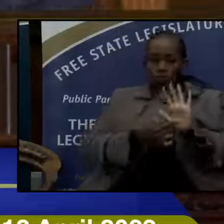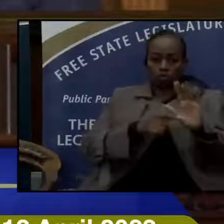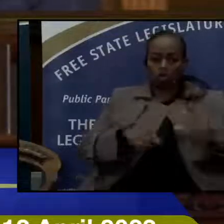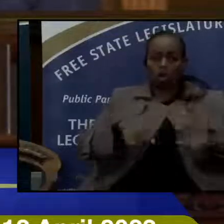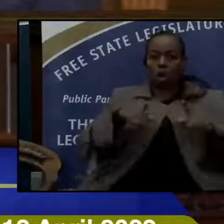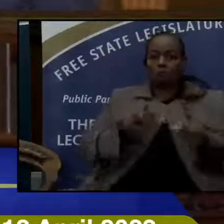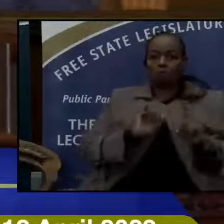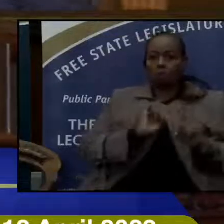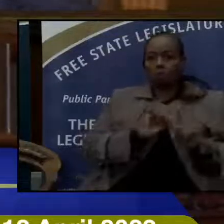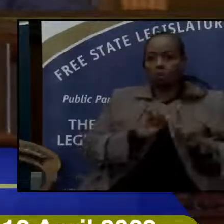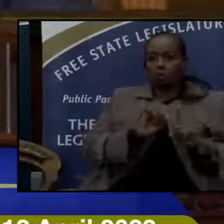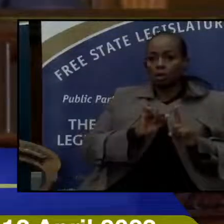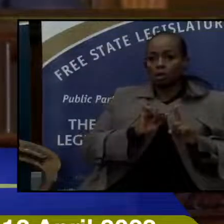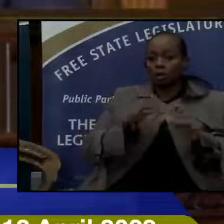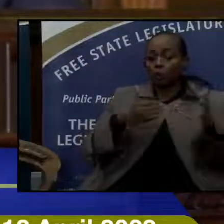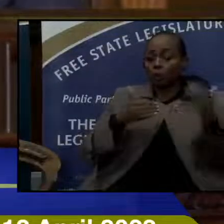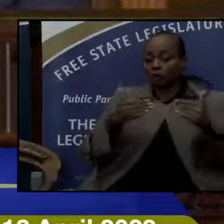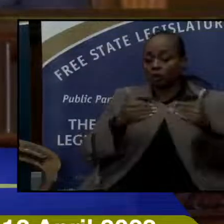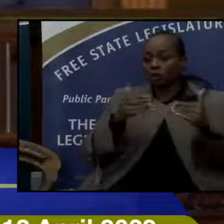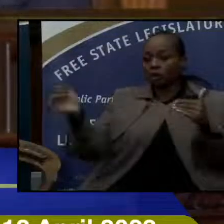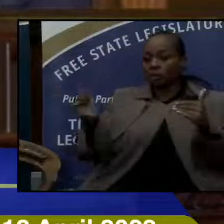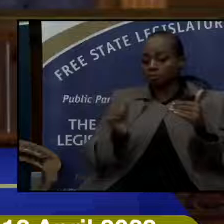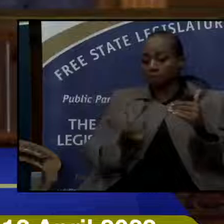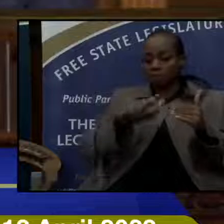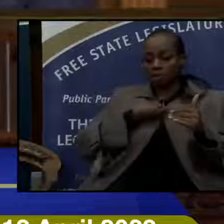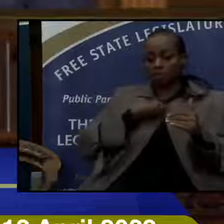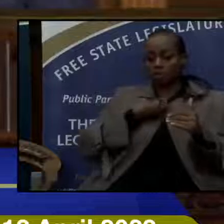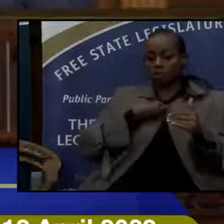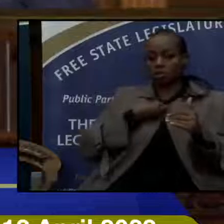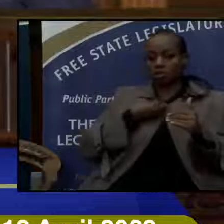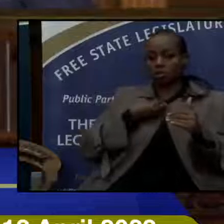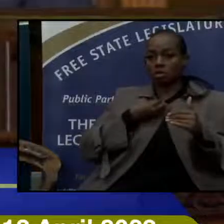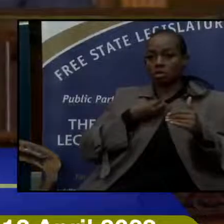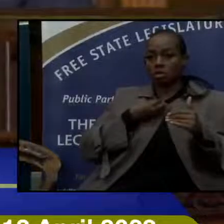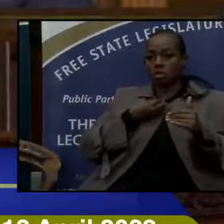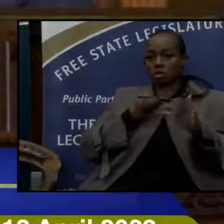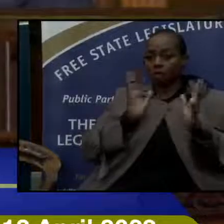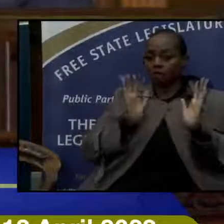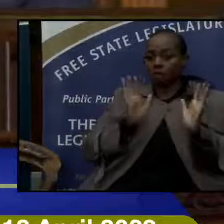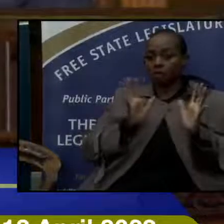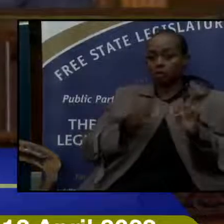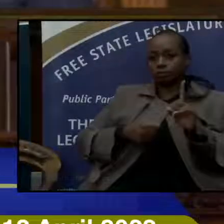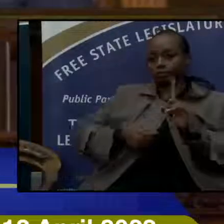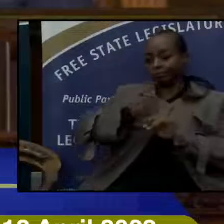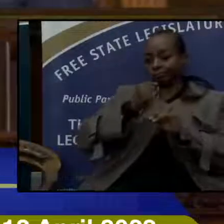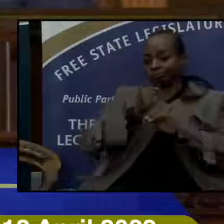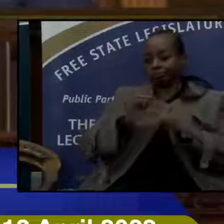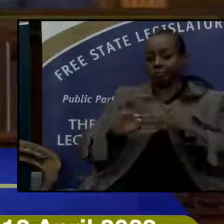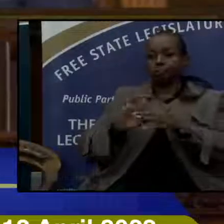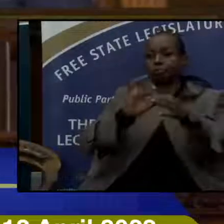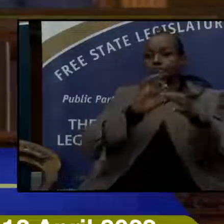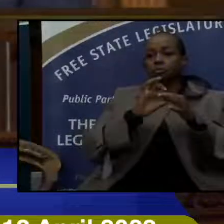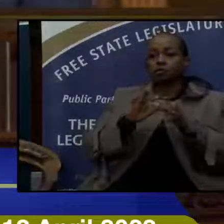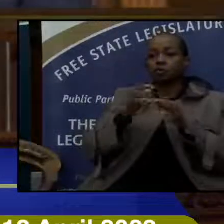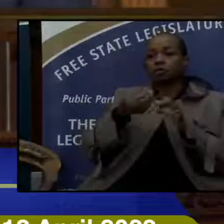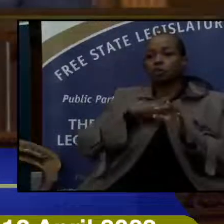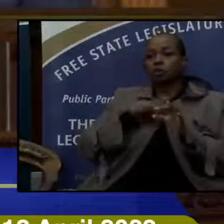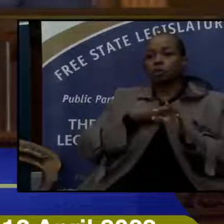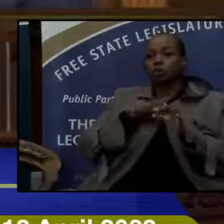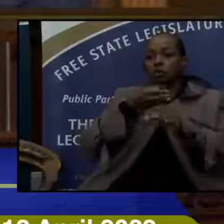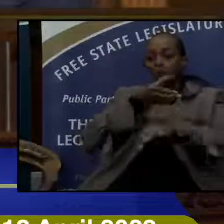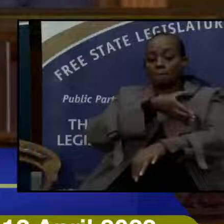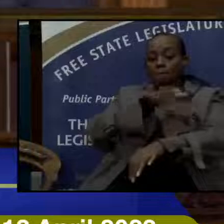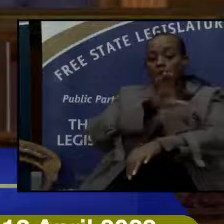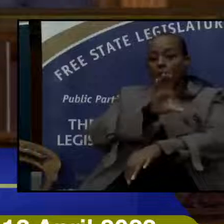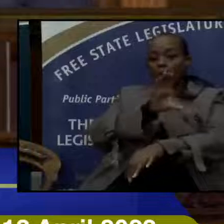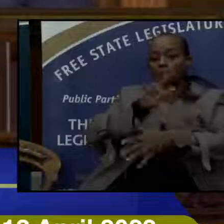life. District youth coordinators have been appointed to strengthen our advocacy and coordination for youth